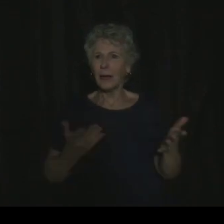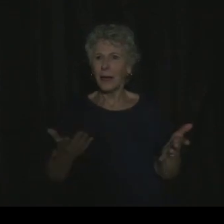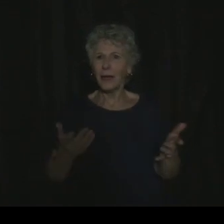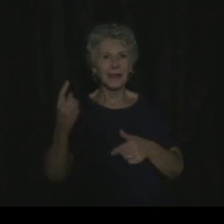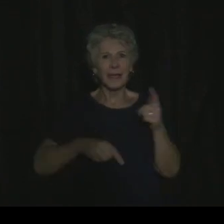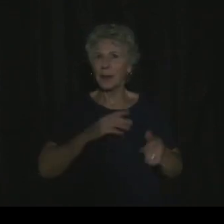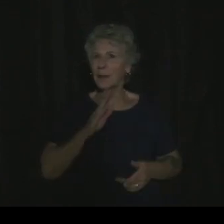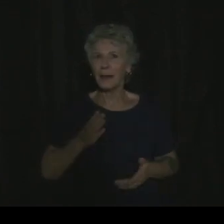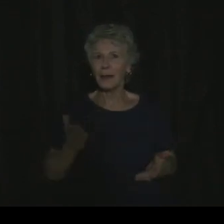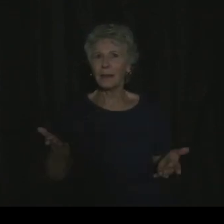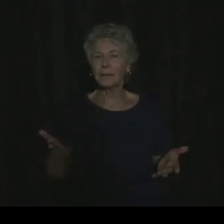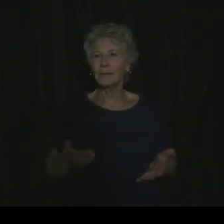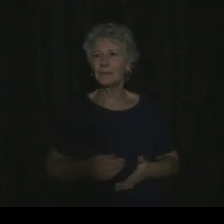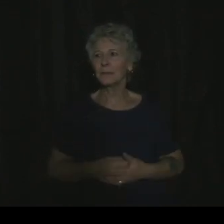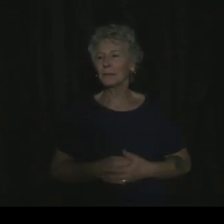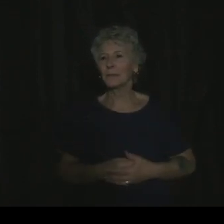Can't be.